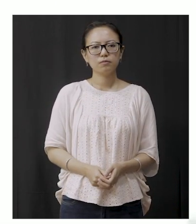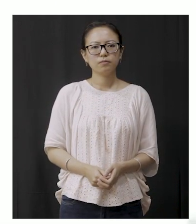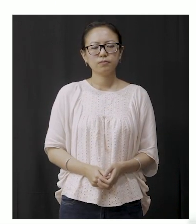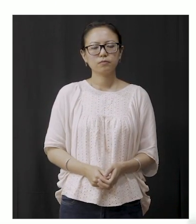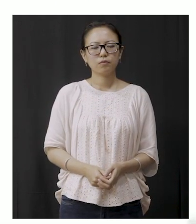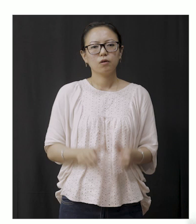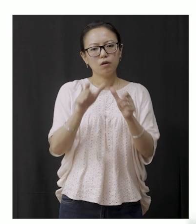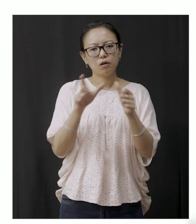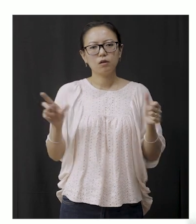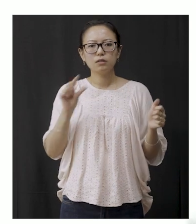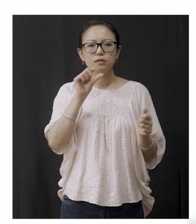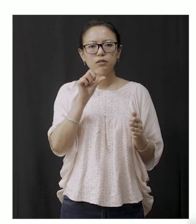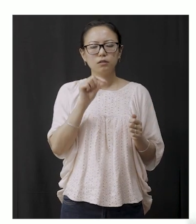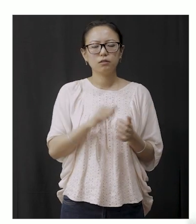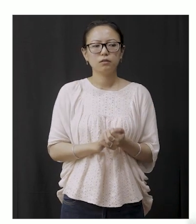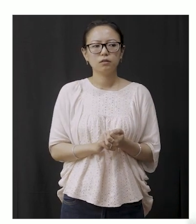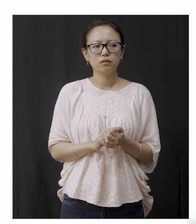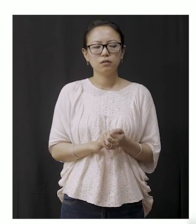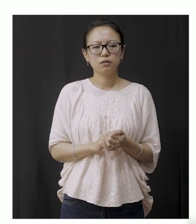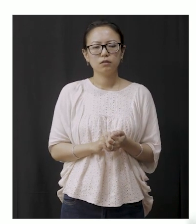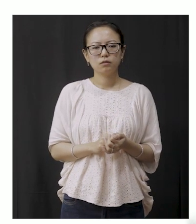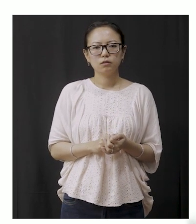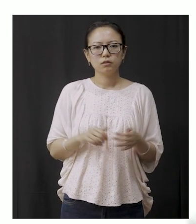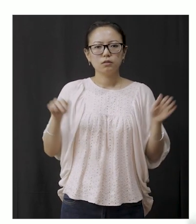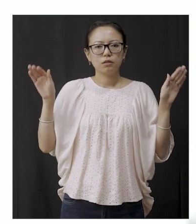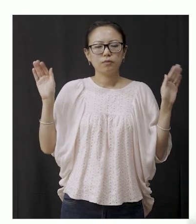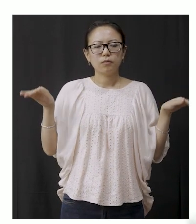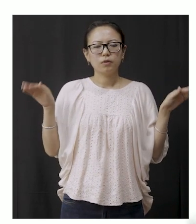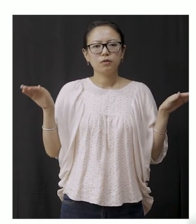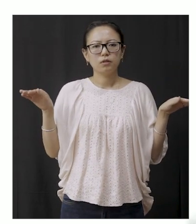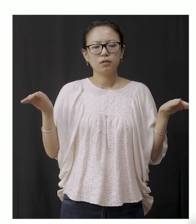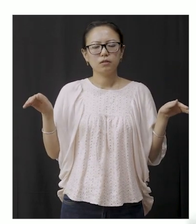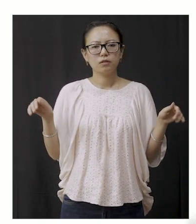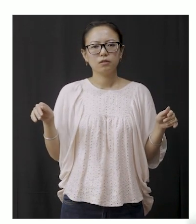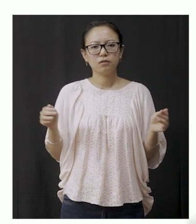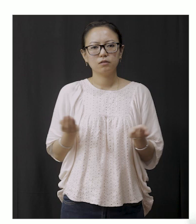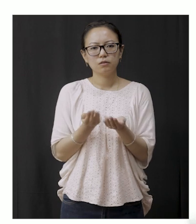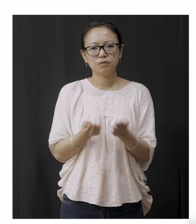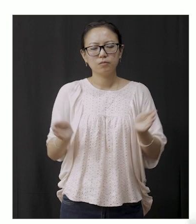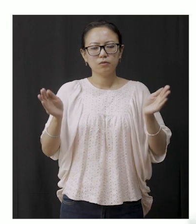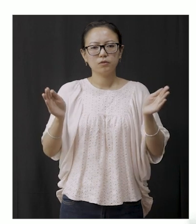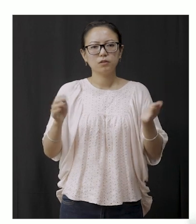all read together? The birds build the nest on a tree.